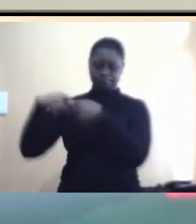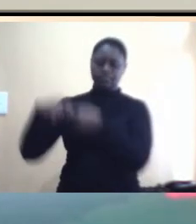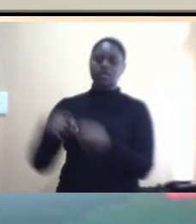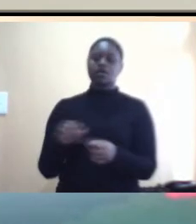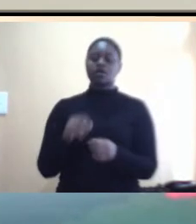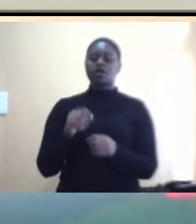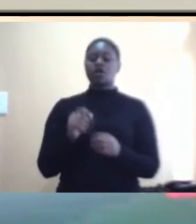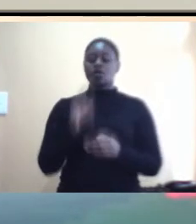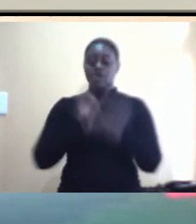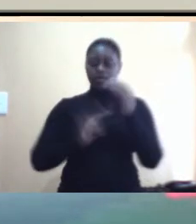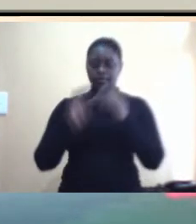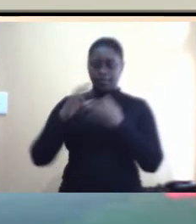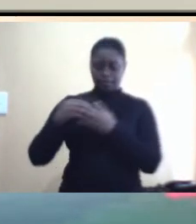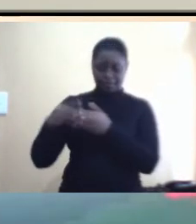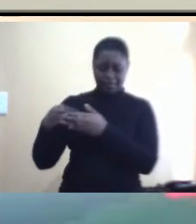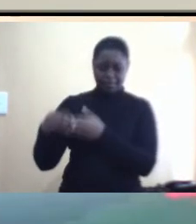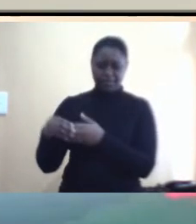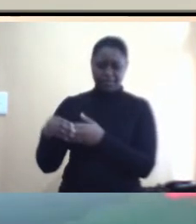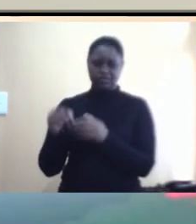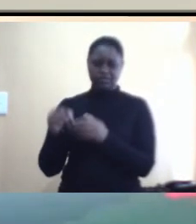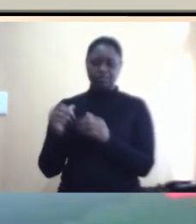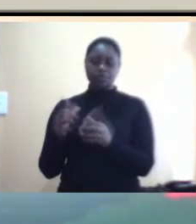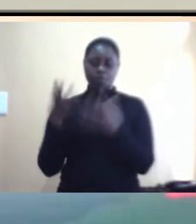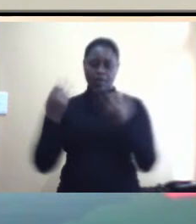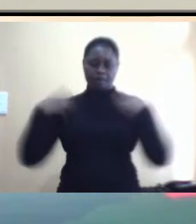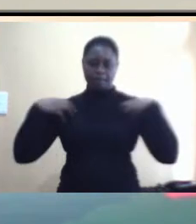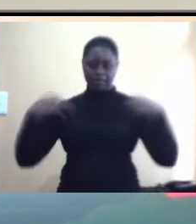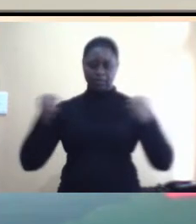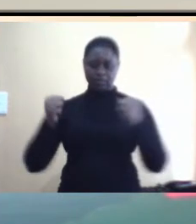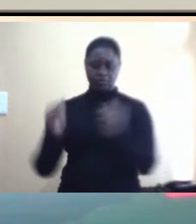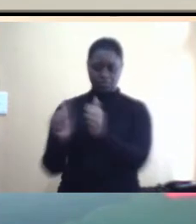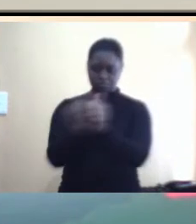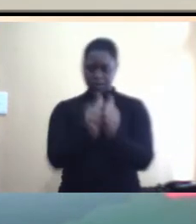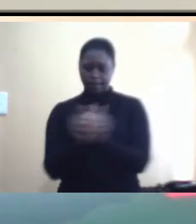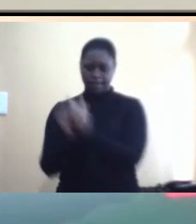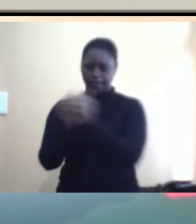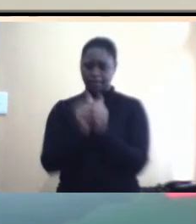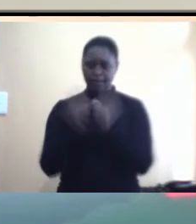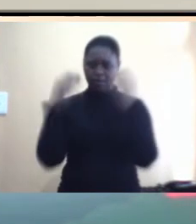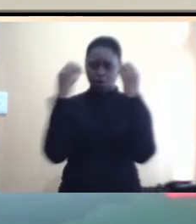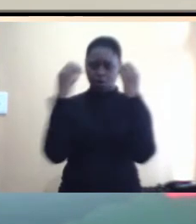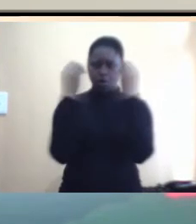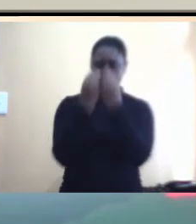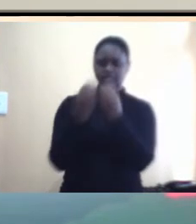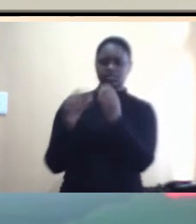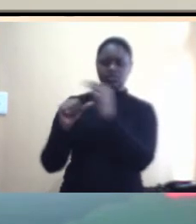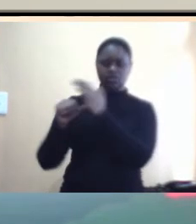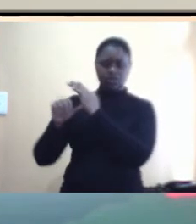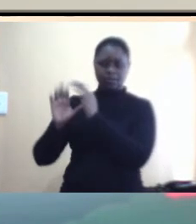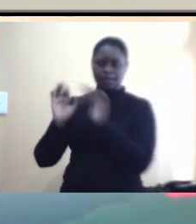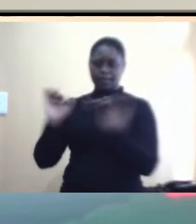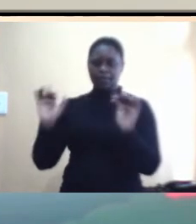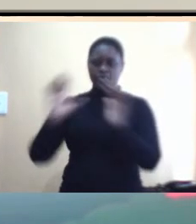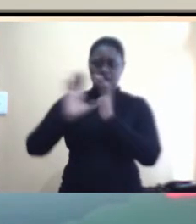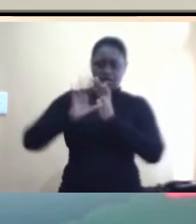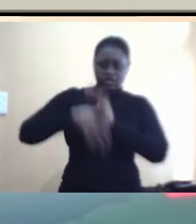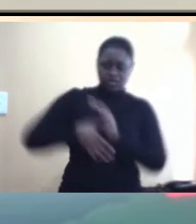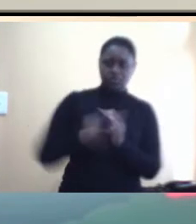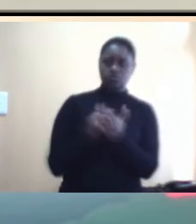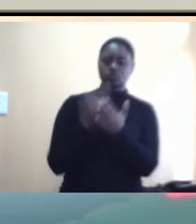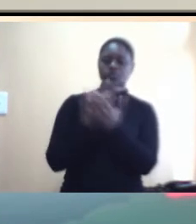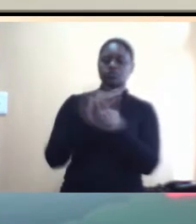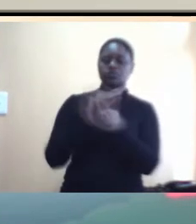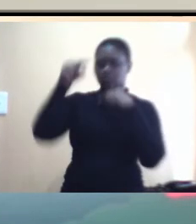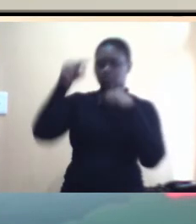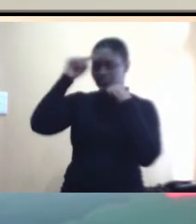have strengthened partnership with organizations representing people with disability in order to ensure that